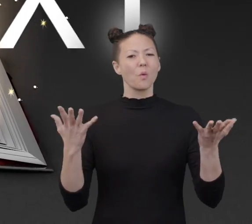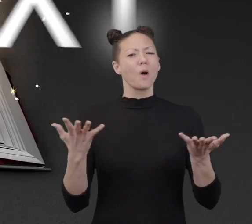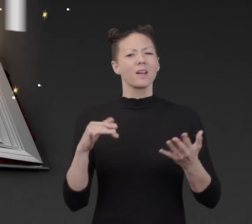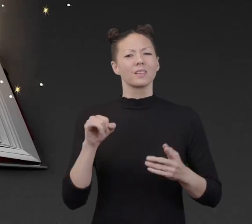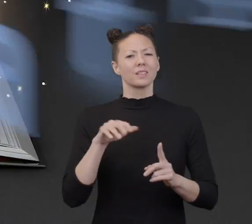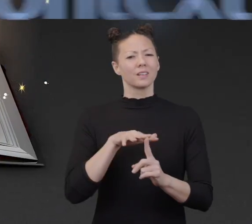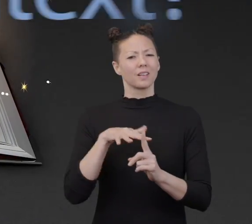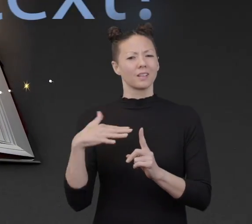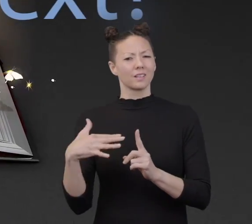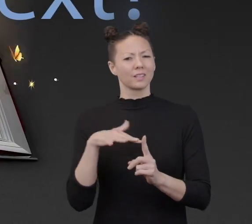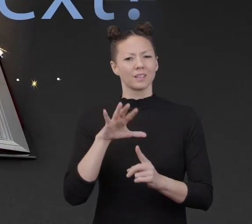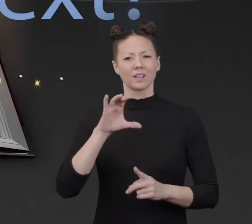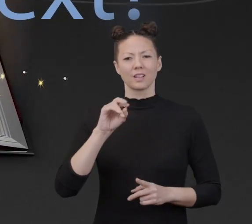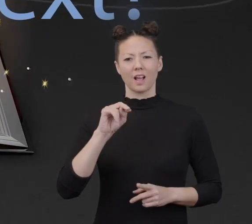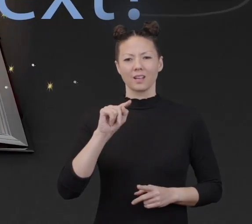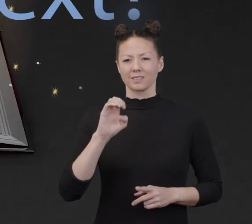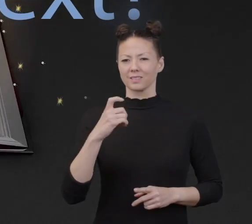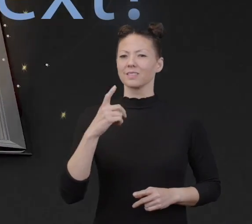What is context?